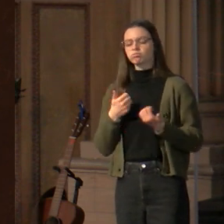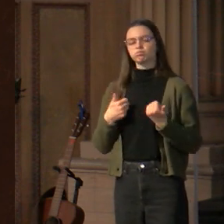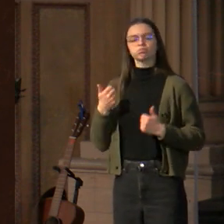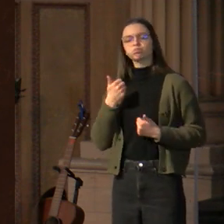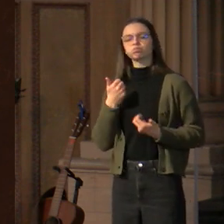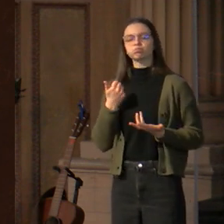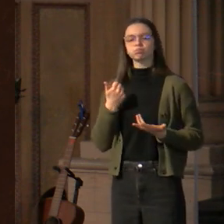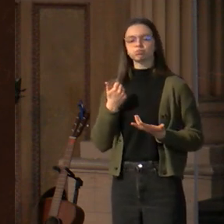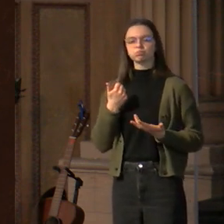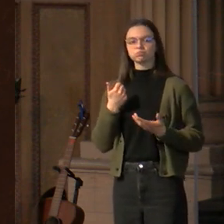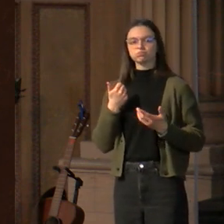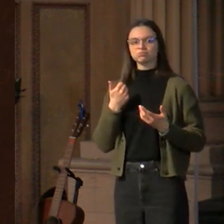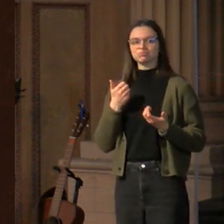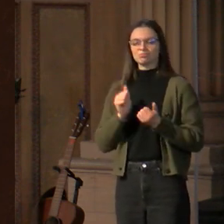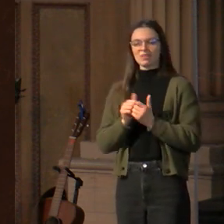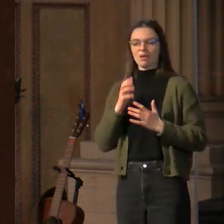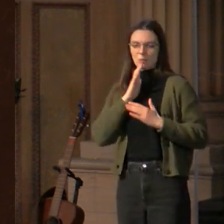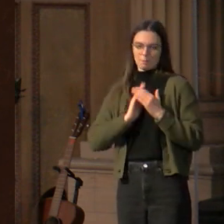humbling ourselves.